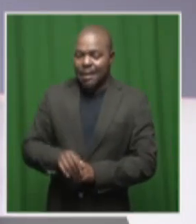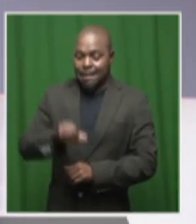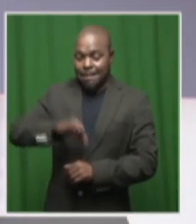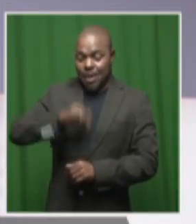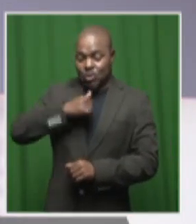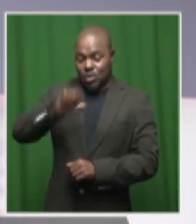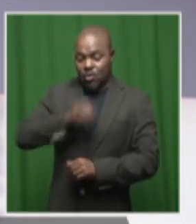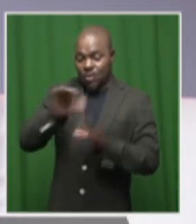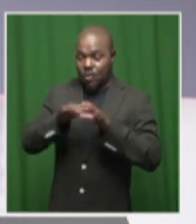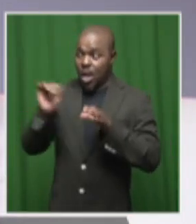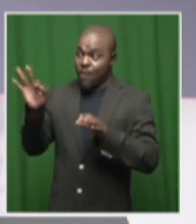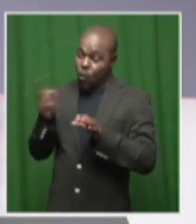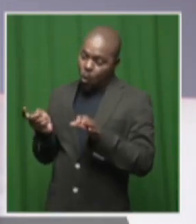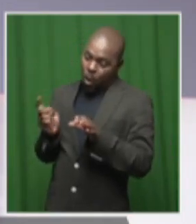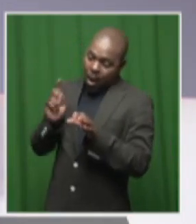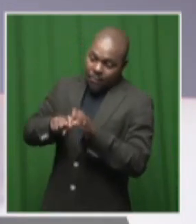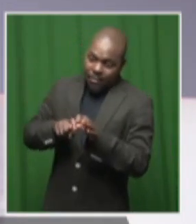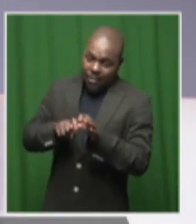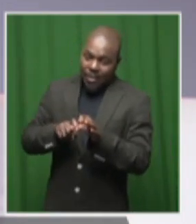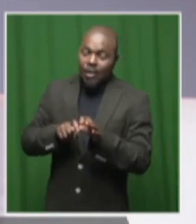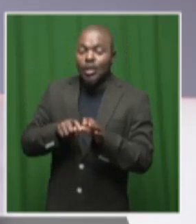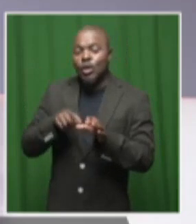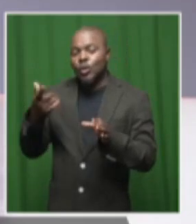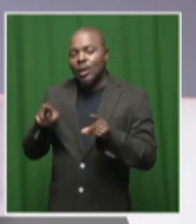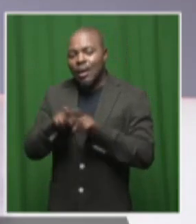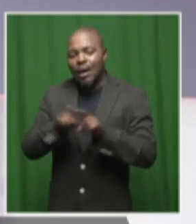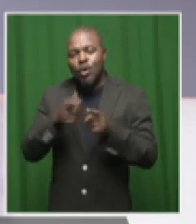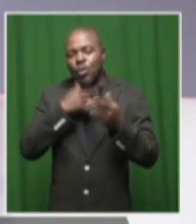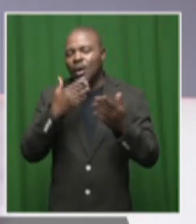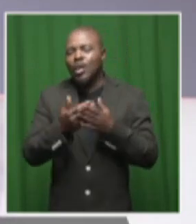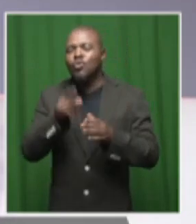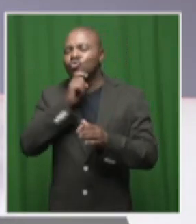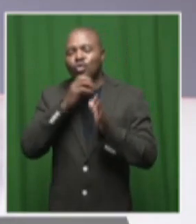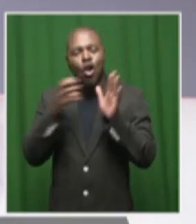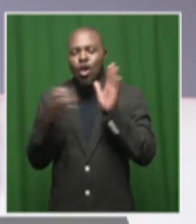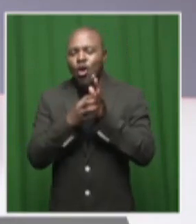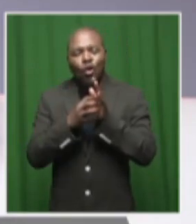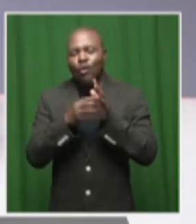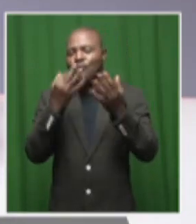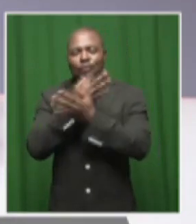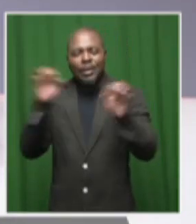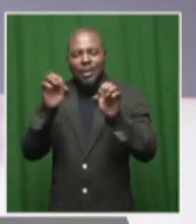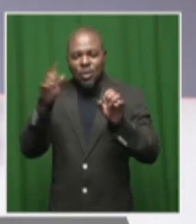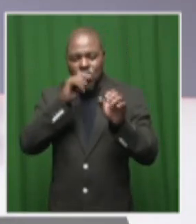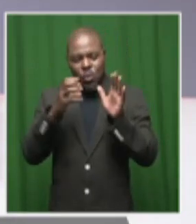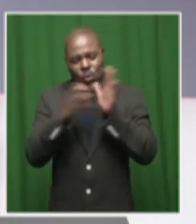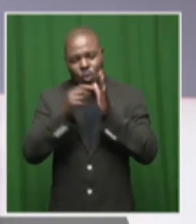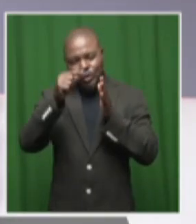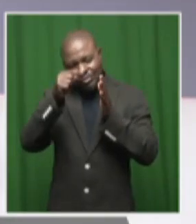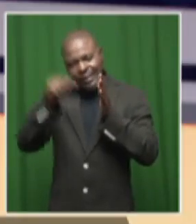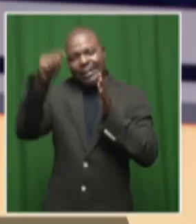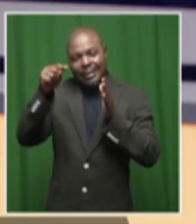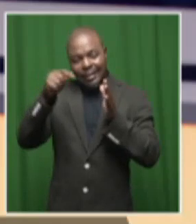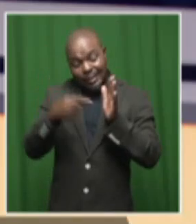South African is that, firstly, you have carte blanche as a business to use the logo. You know the logo with the tick of authority, Proudly